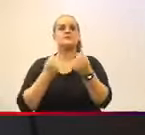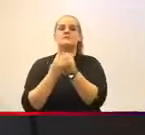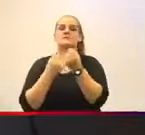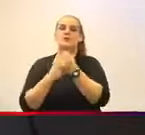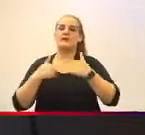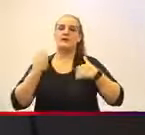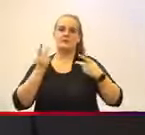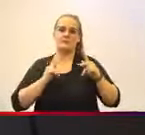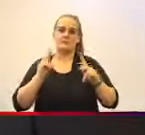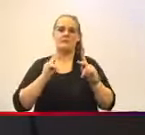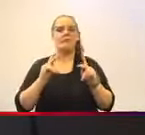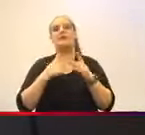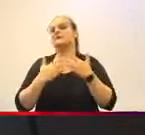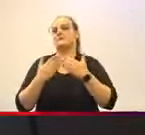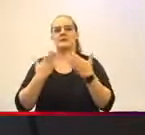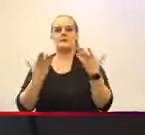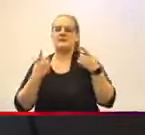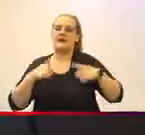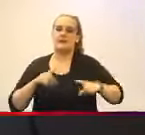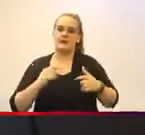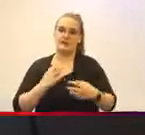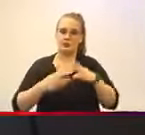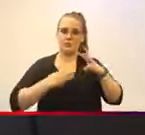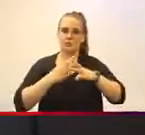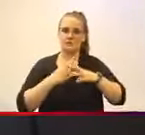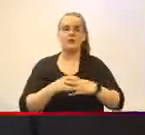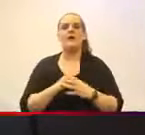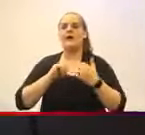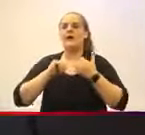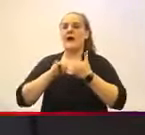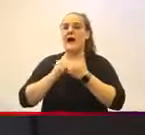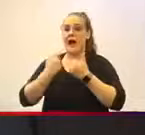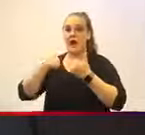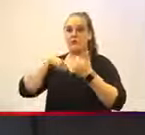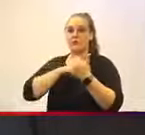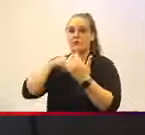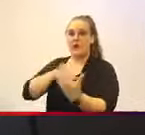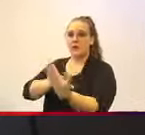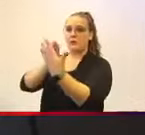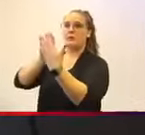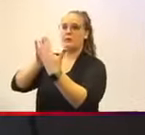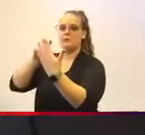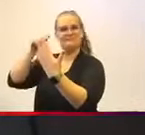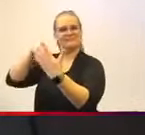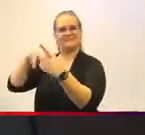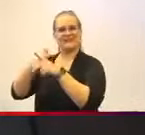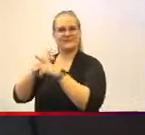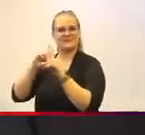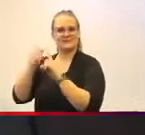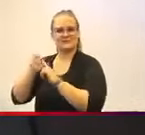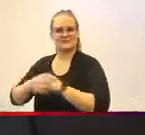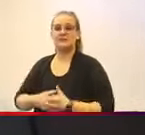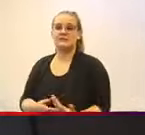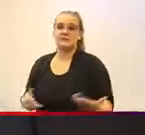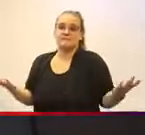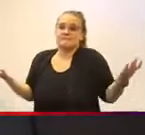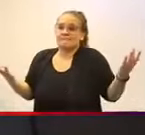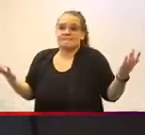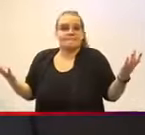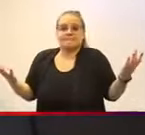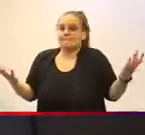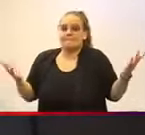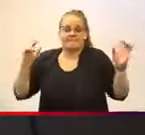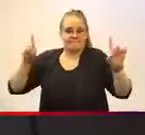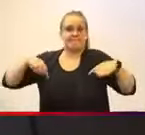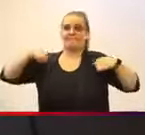world. So, how do we rise during times like this? Well, we rise in the same way we have